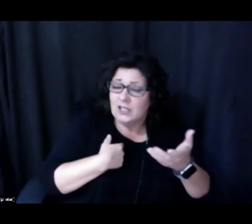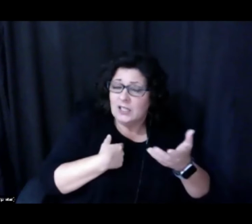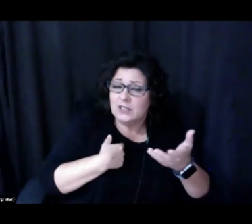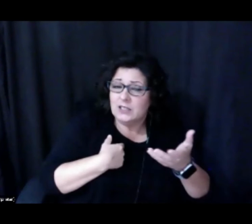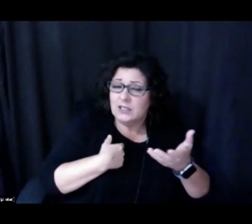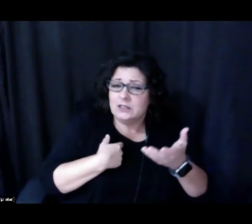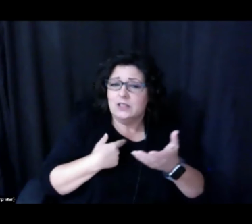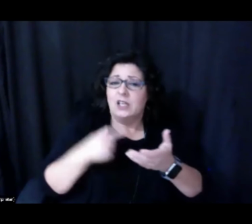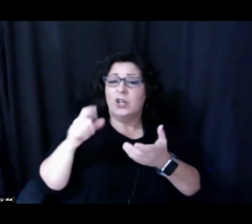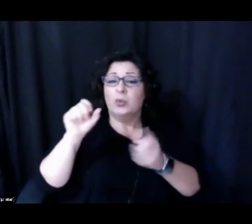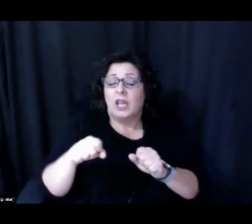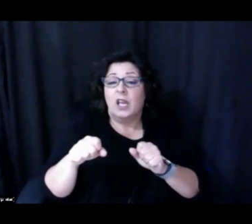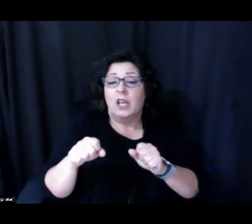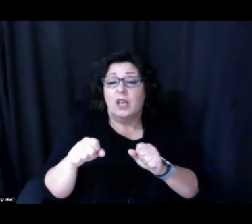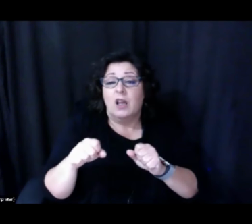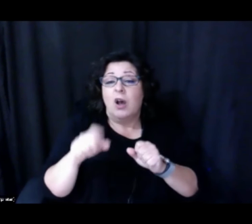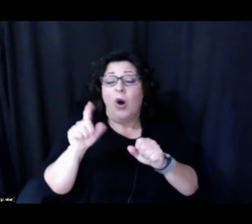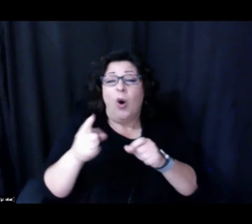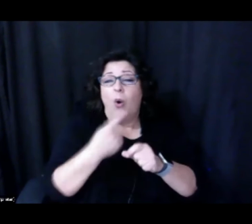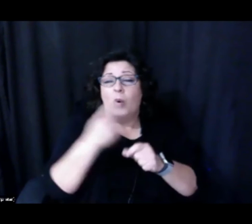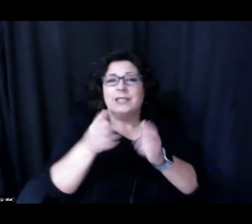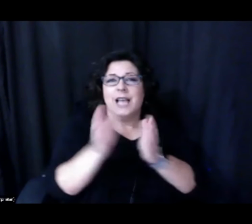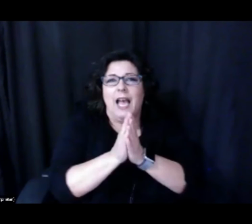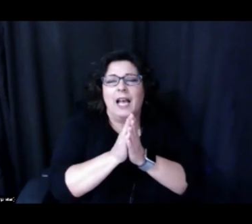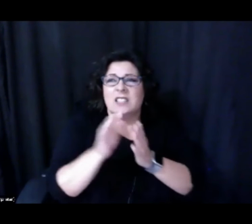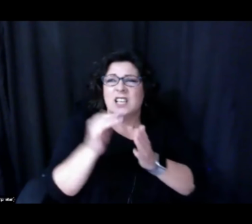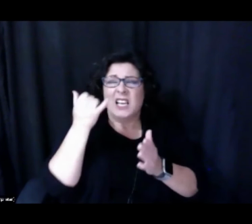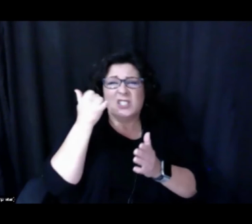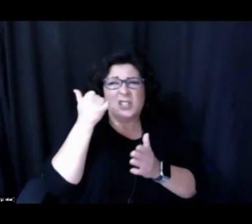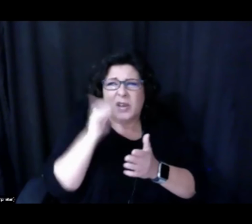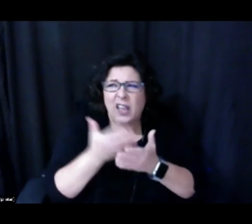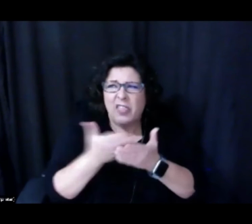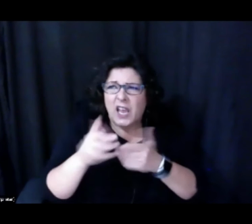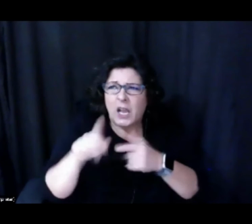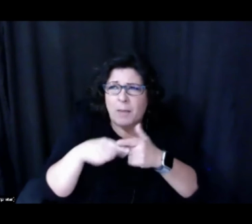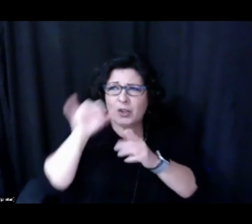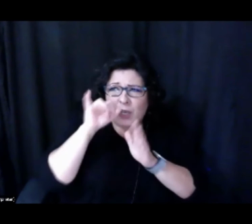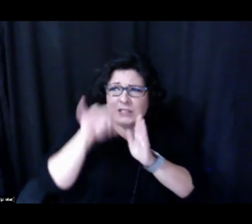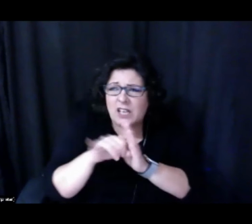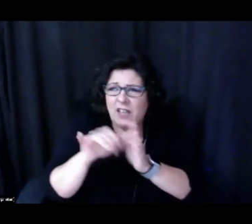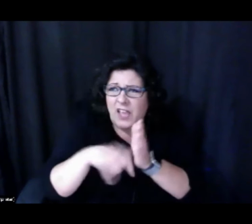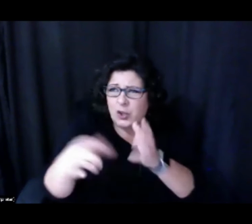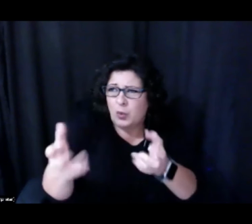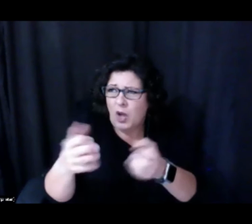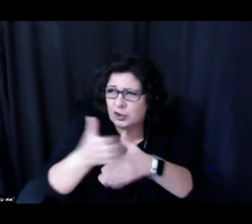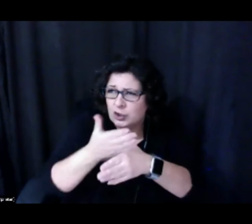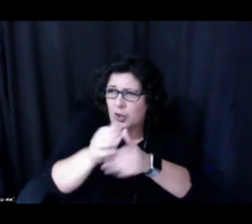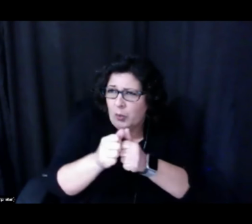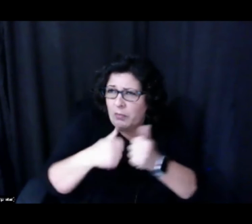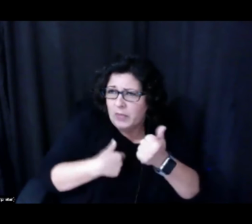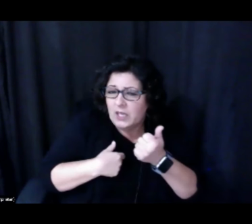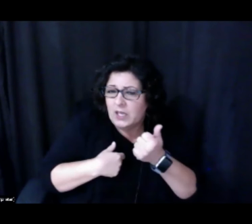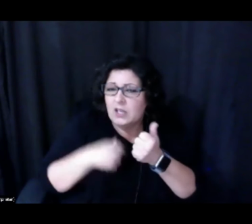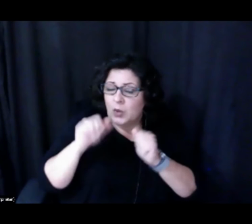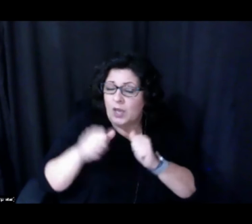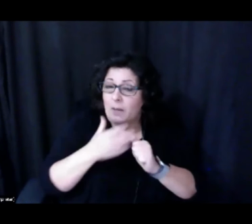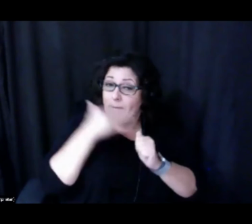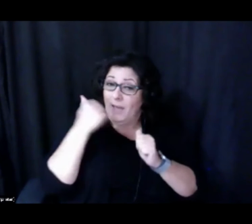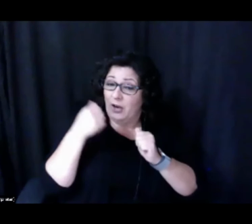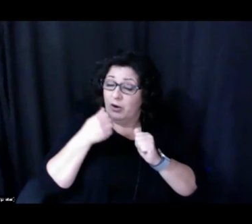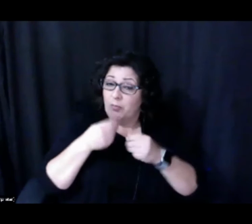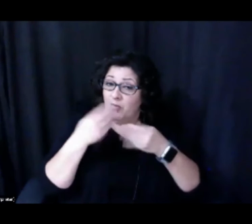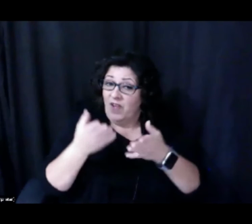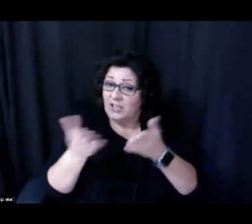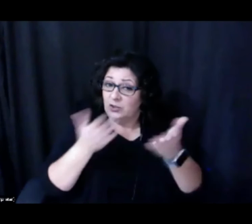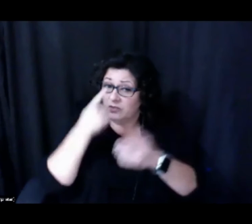always ask an open-ended question about, is there anything about your identity that you would like to share with me so that I can better provide services